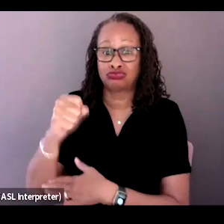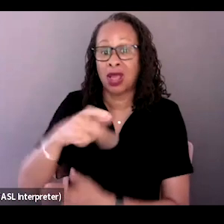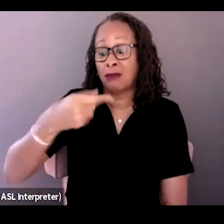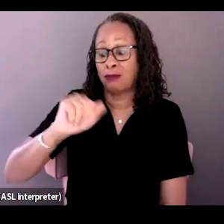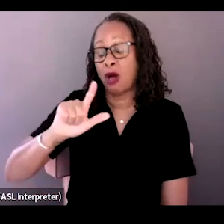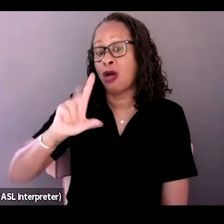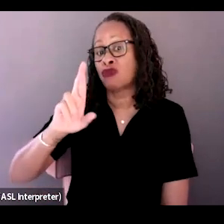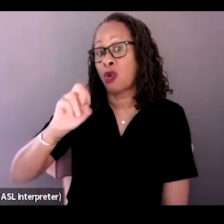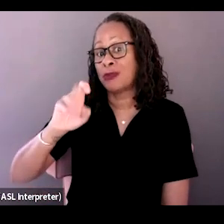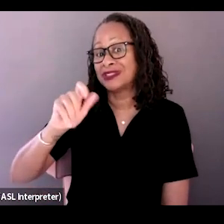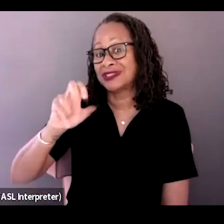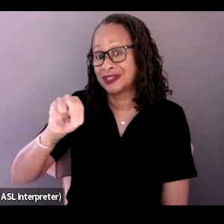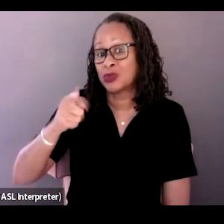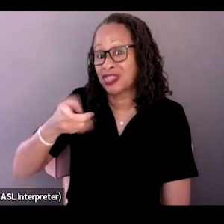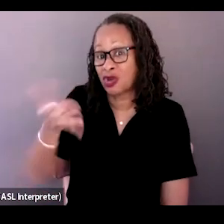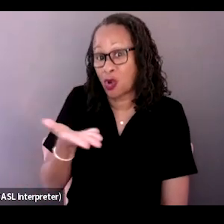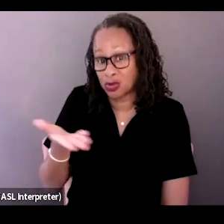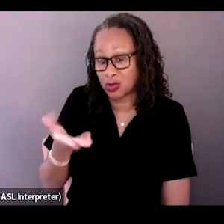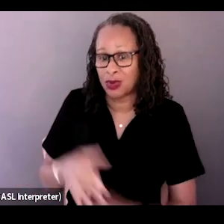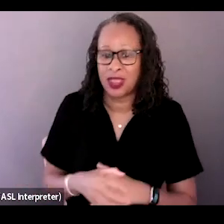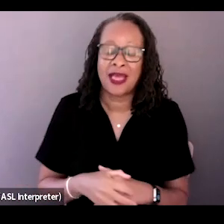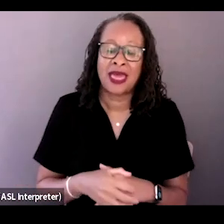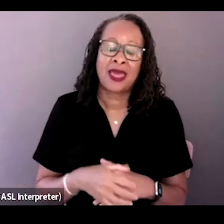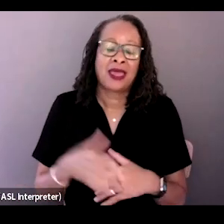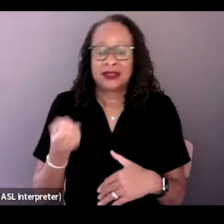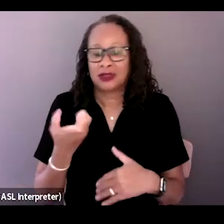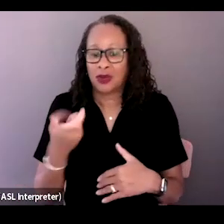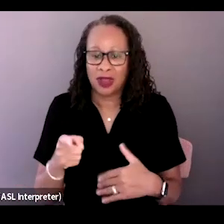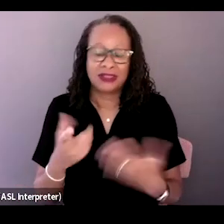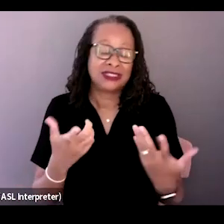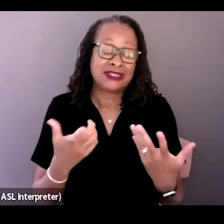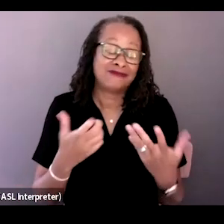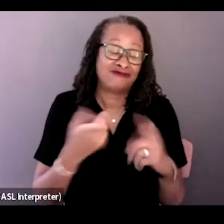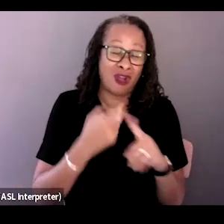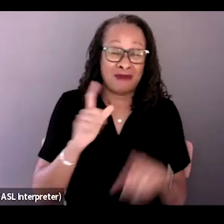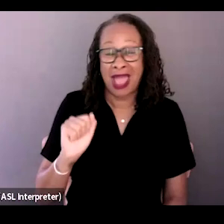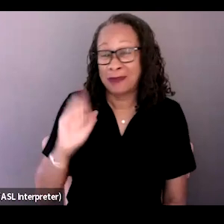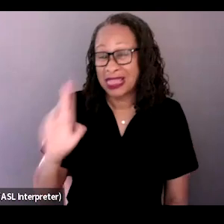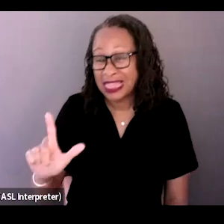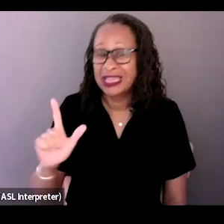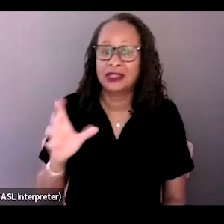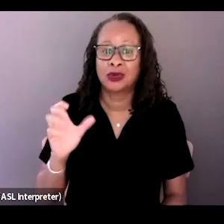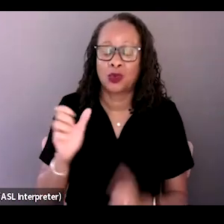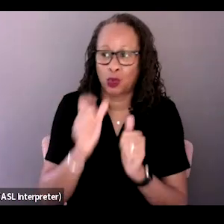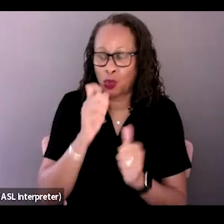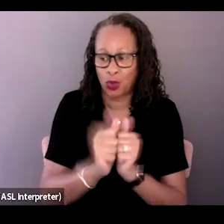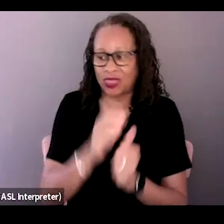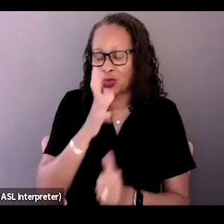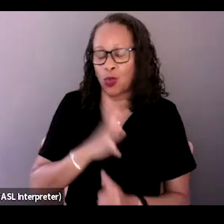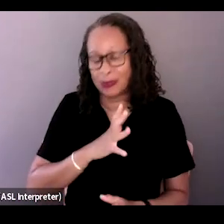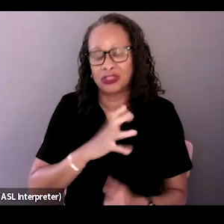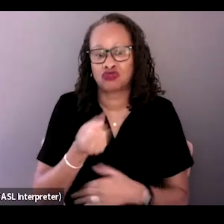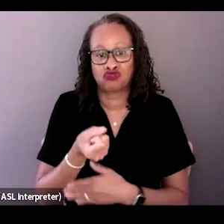Robeson was there as well. There's more musicians, but this was upon initiation by Abbie Lincoln with the Women's Rights Coalition in Harlem with Maya Angelou and